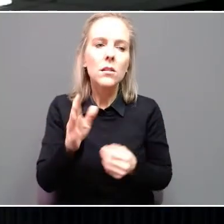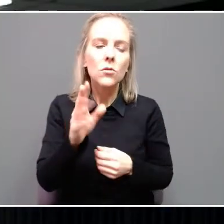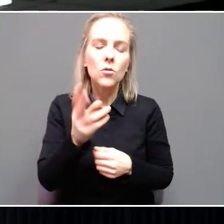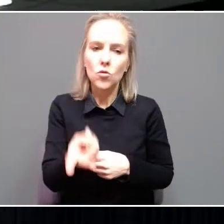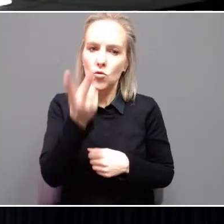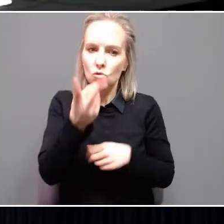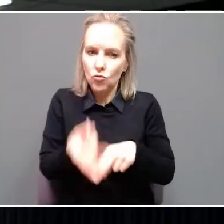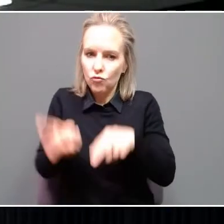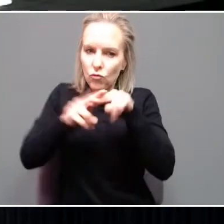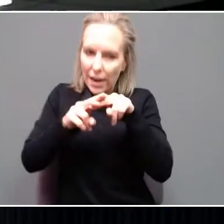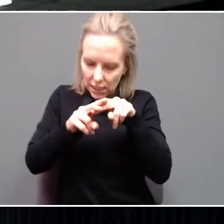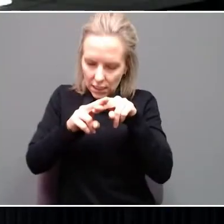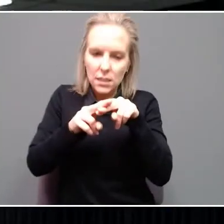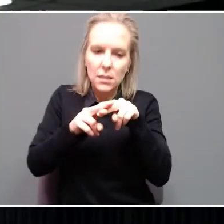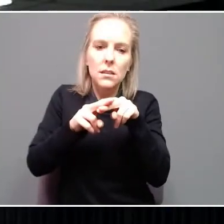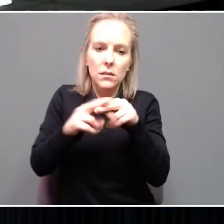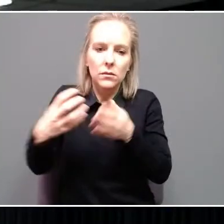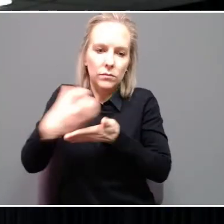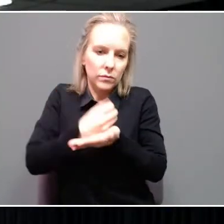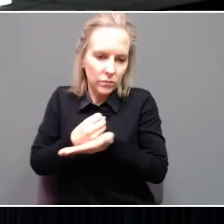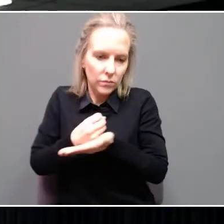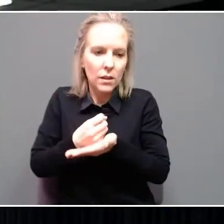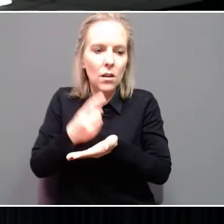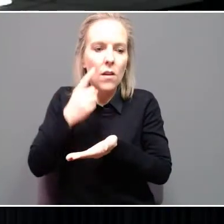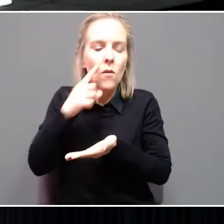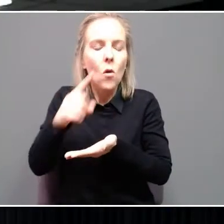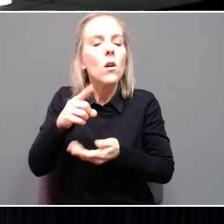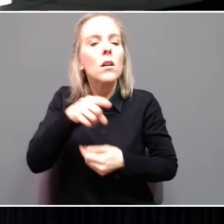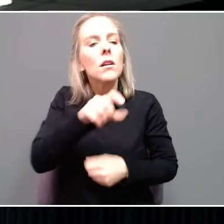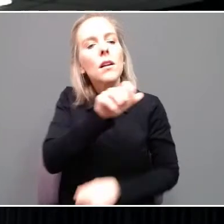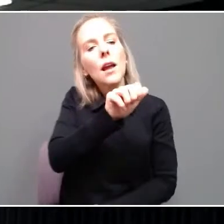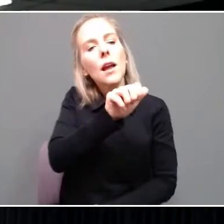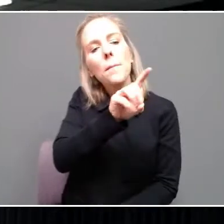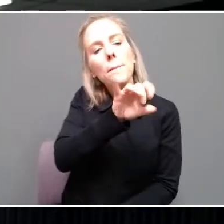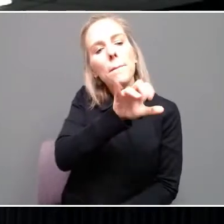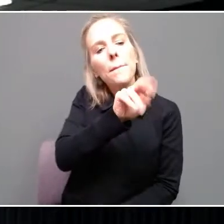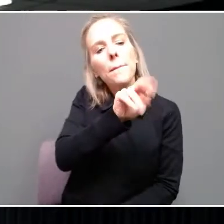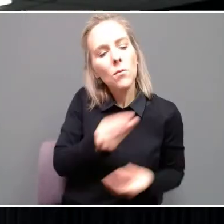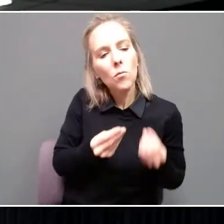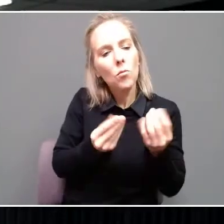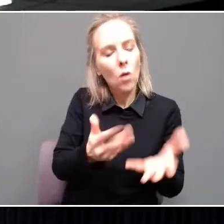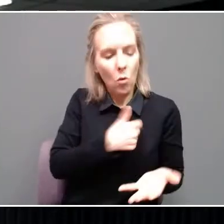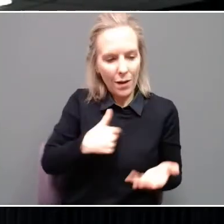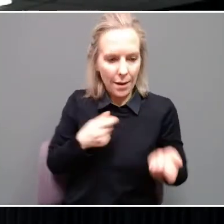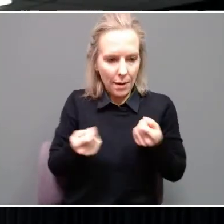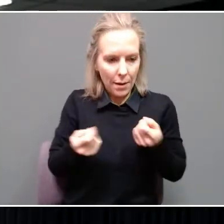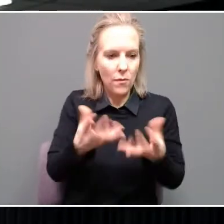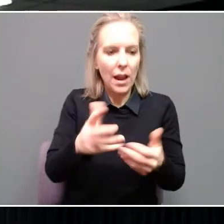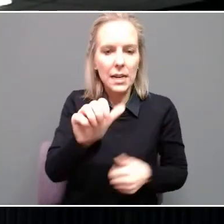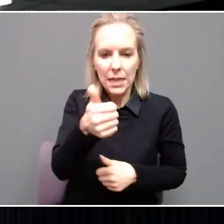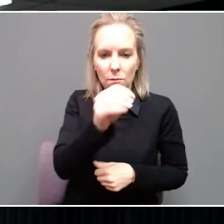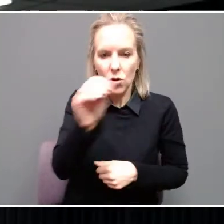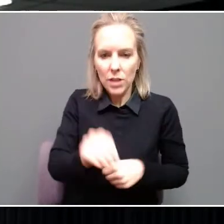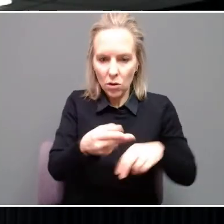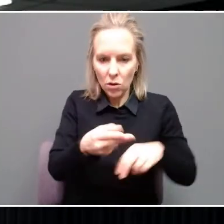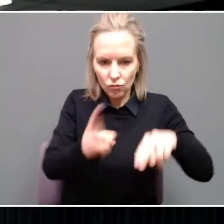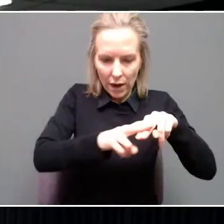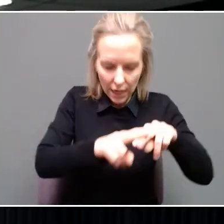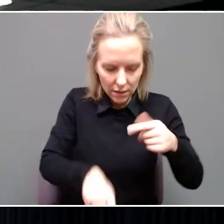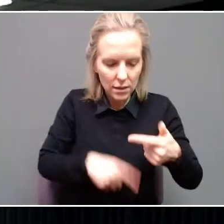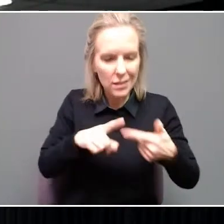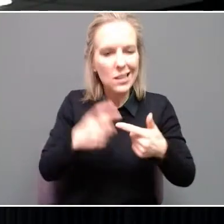to the workers in these detention facilities. First, the administration provided a 10% raise. Second, the last budget provided